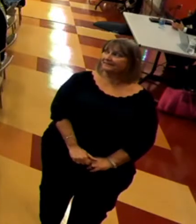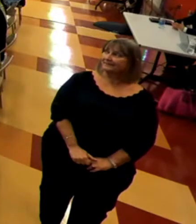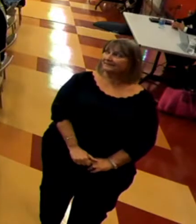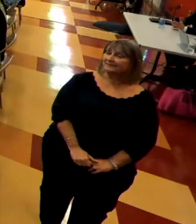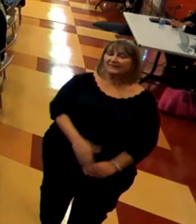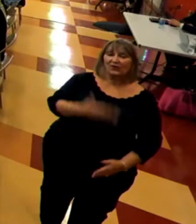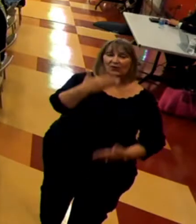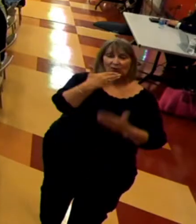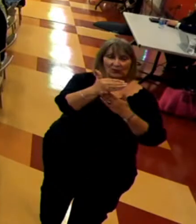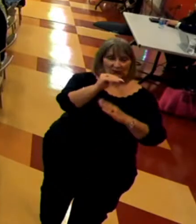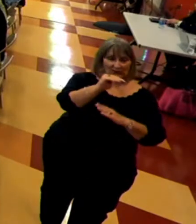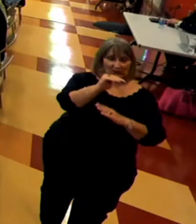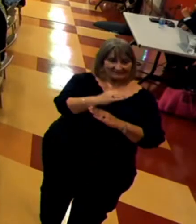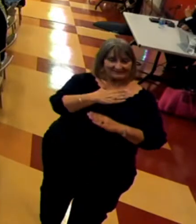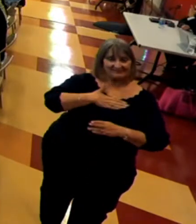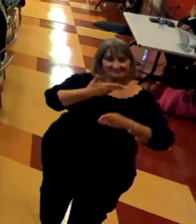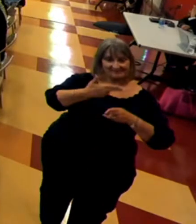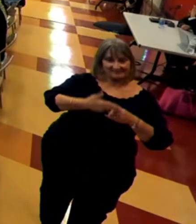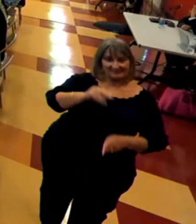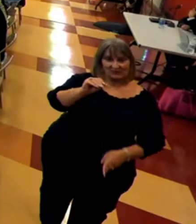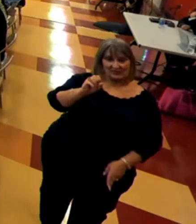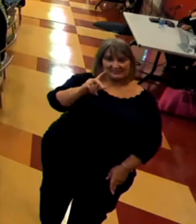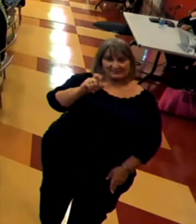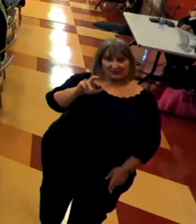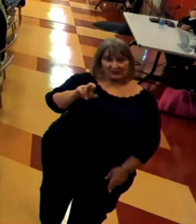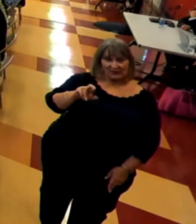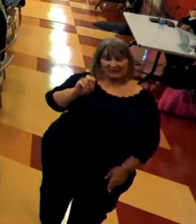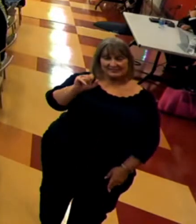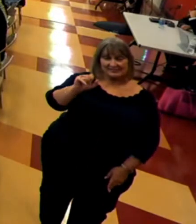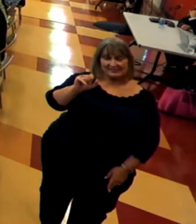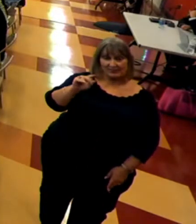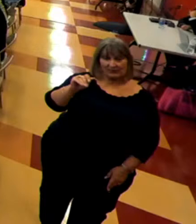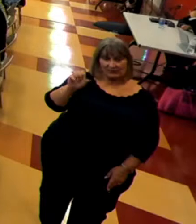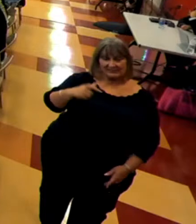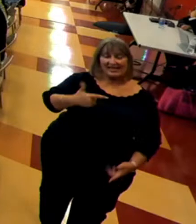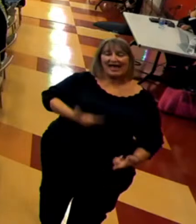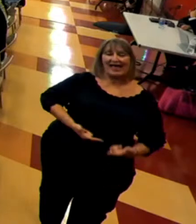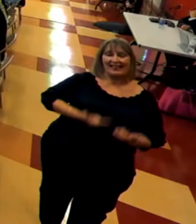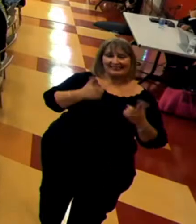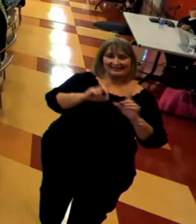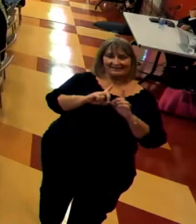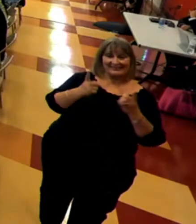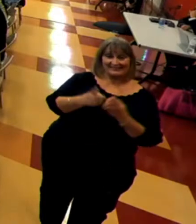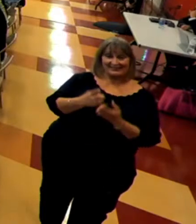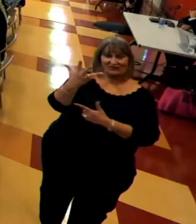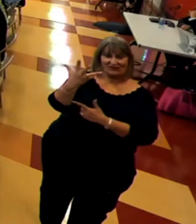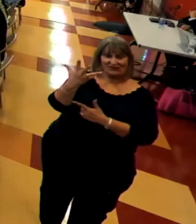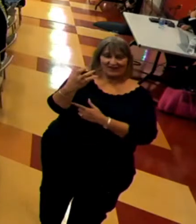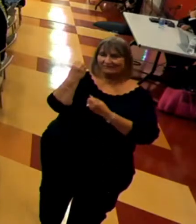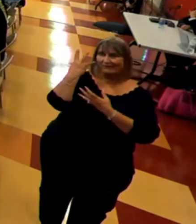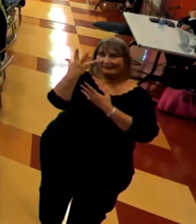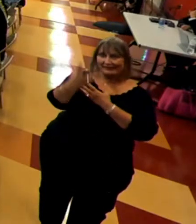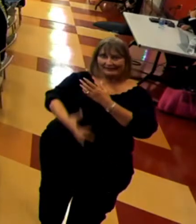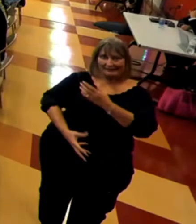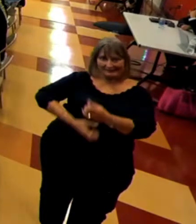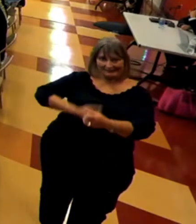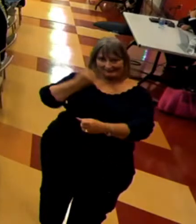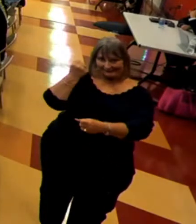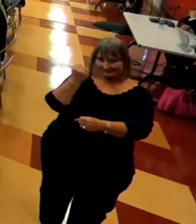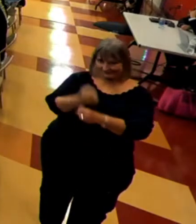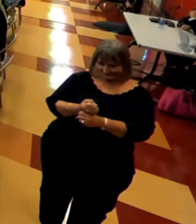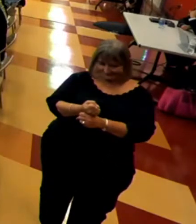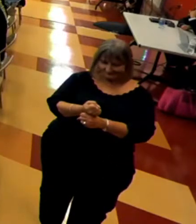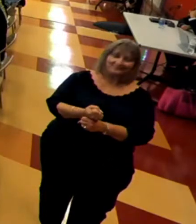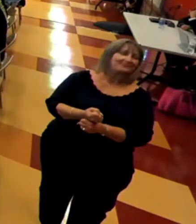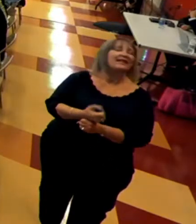Good evening. My name is Oscar Santos. I live in District 5. I've been in District 5 for a long, long time. I'm going to point